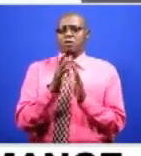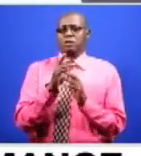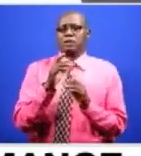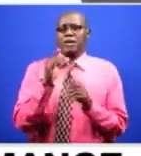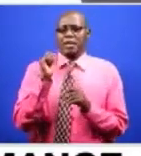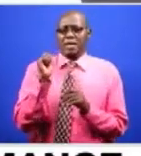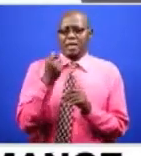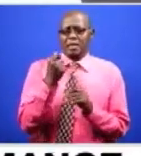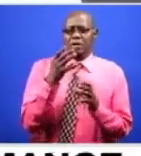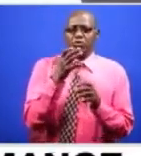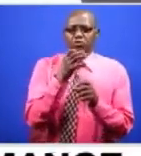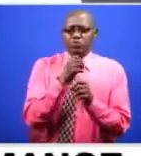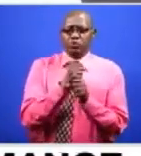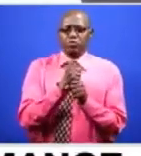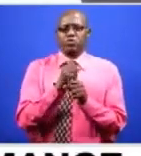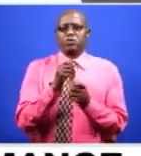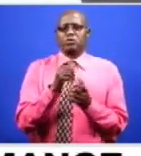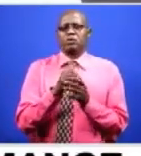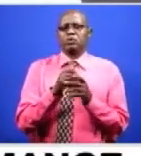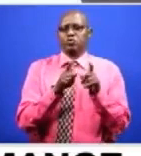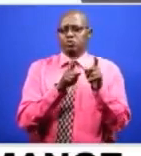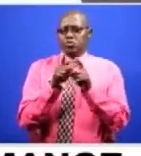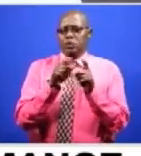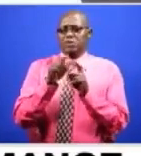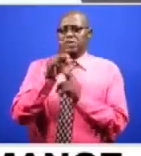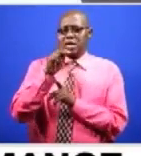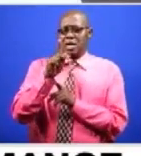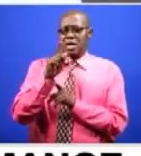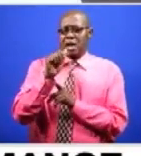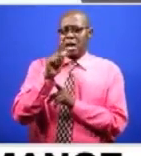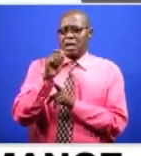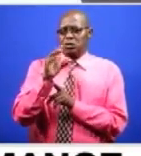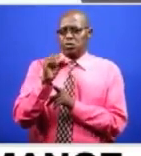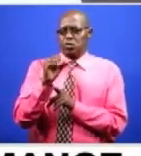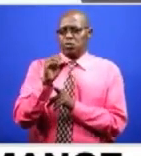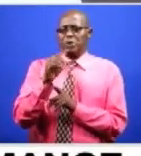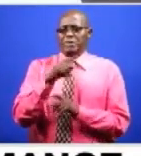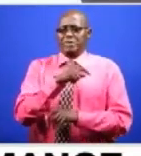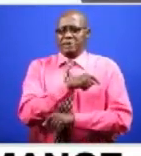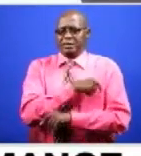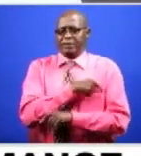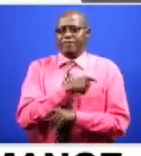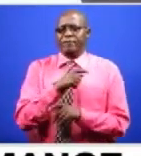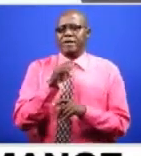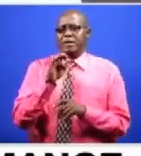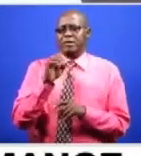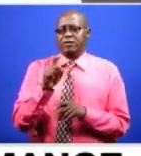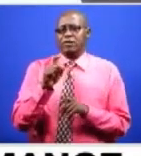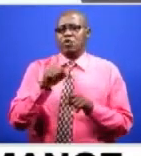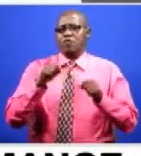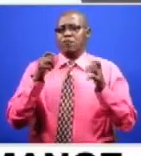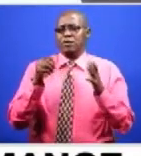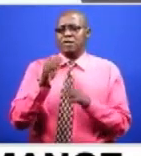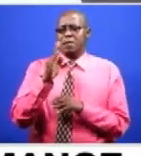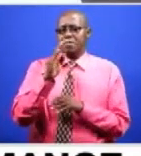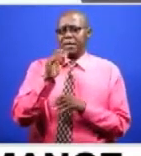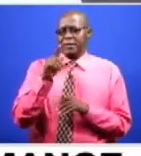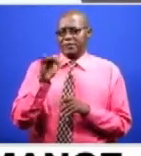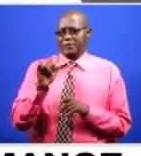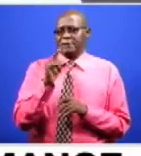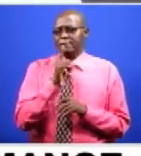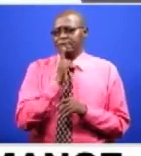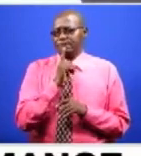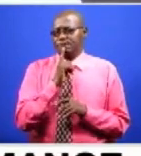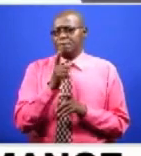Tours Operators, KATO, Kenya Tourism Board, KTB, Chief Executive Officer Dr. Betty Redia said the